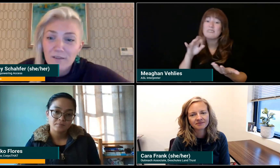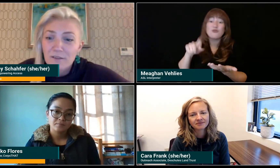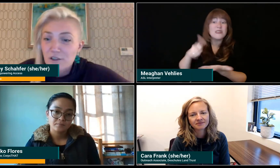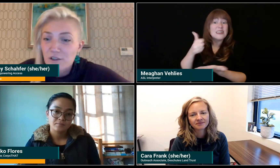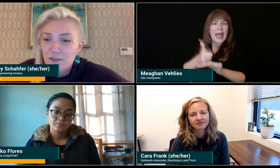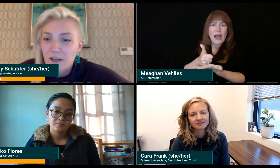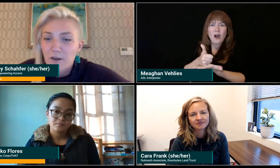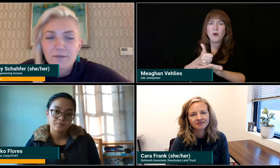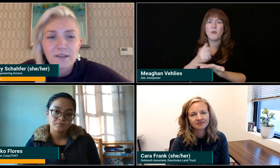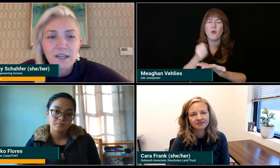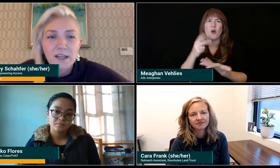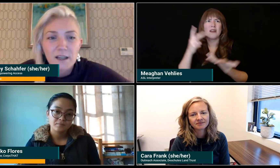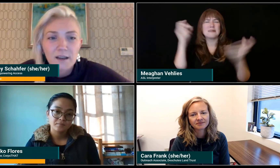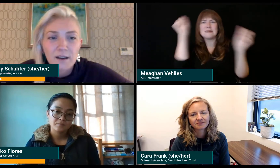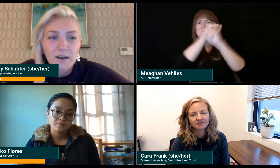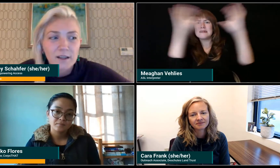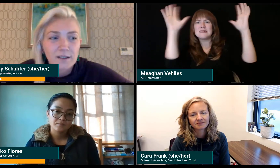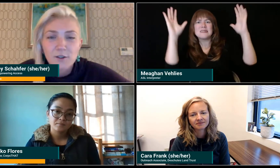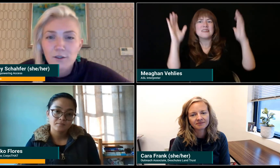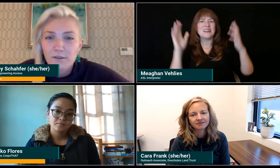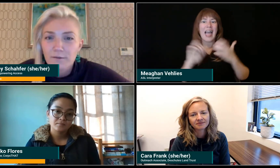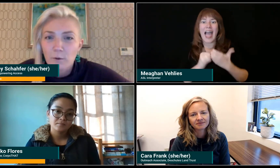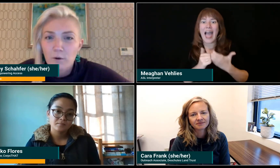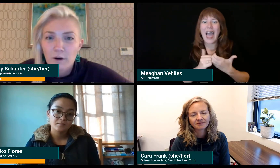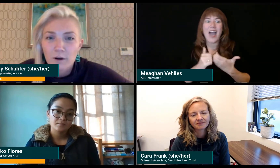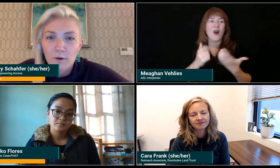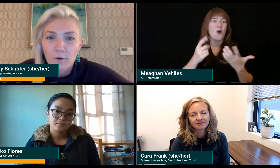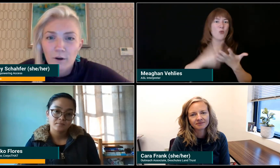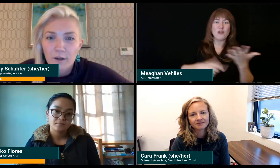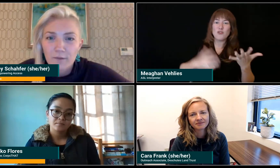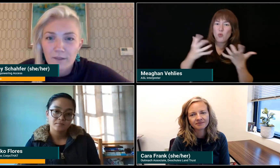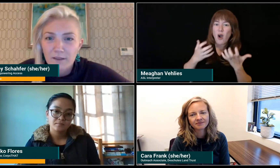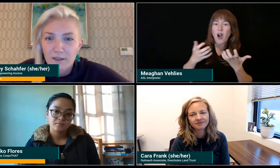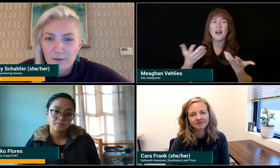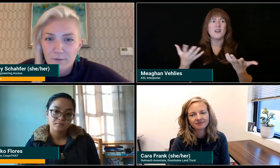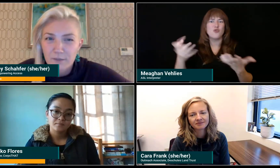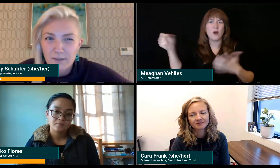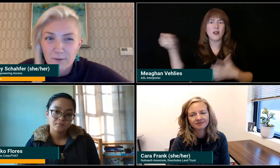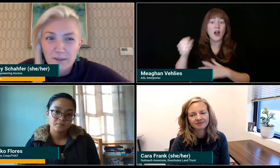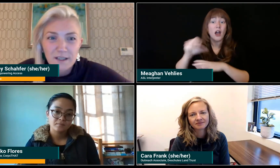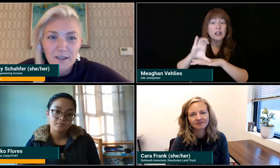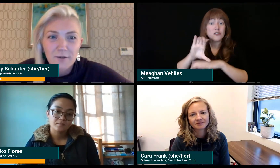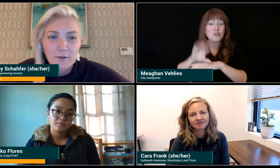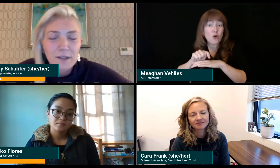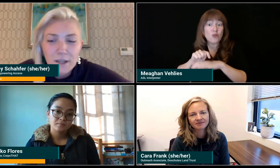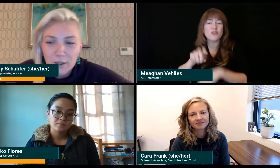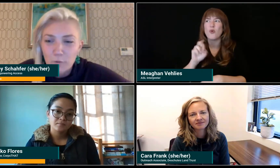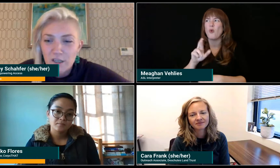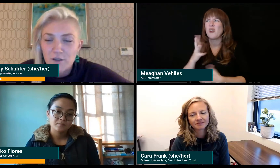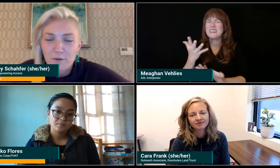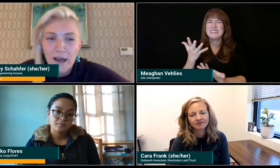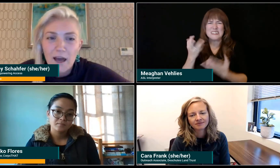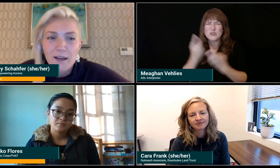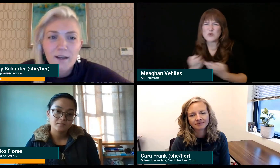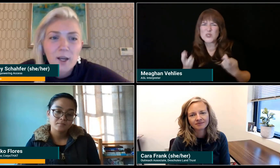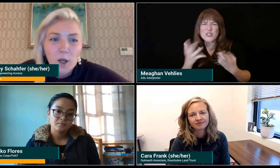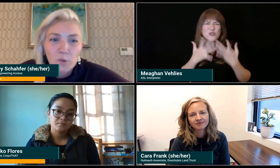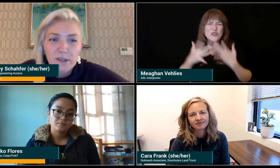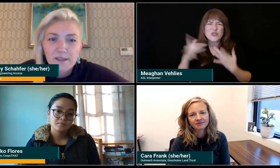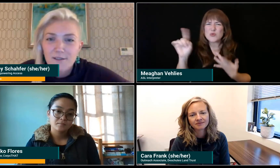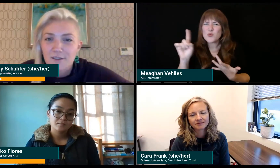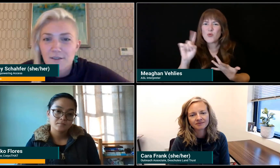would envision yourself needing a consultant for, or you feel like there's a resource that you wish you